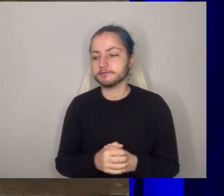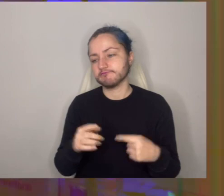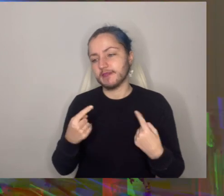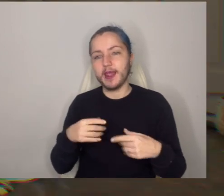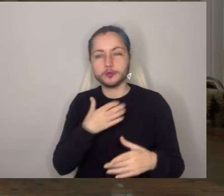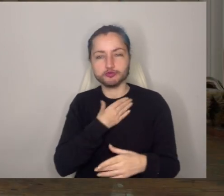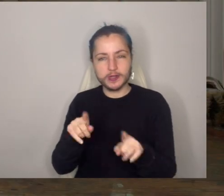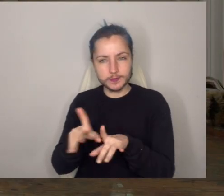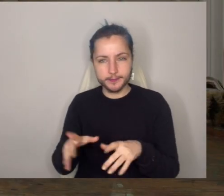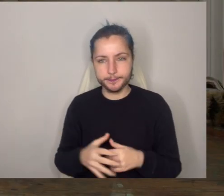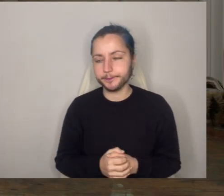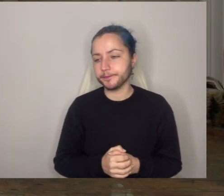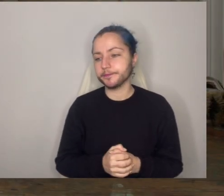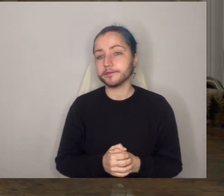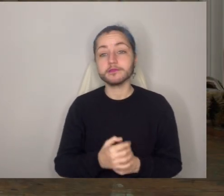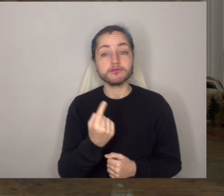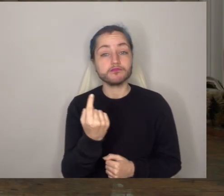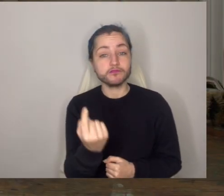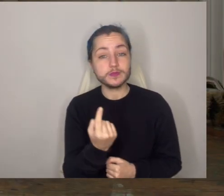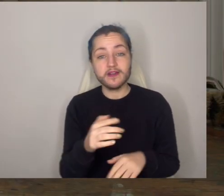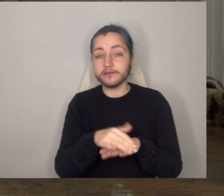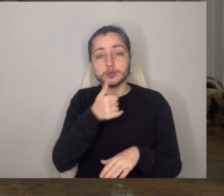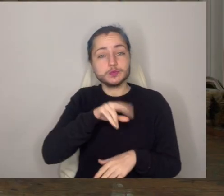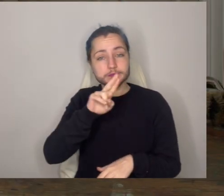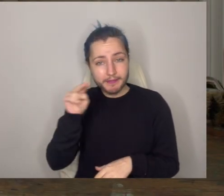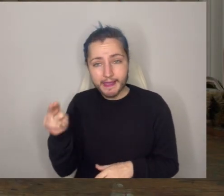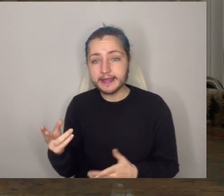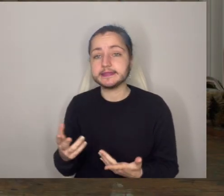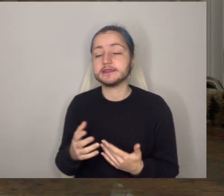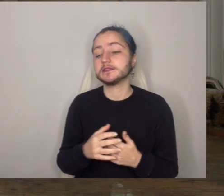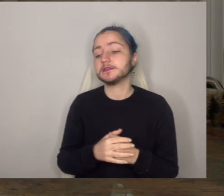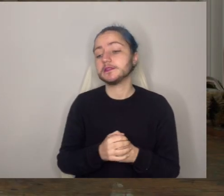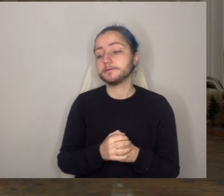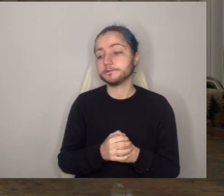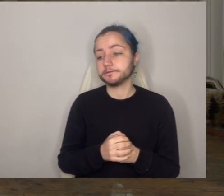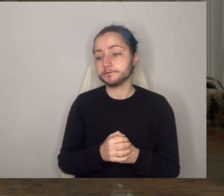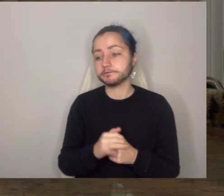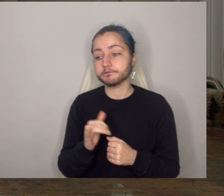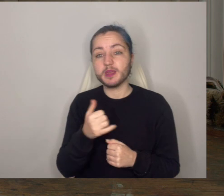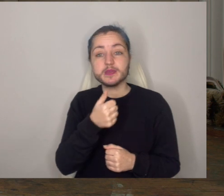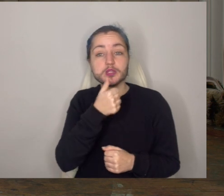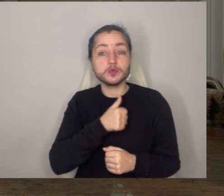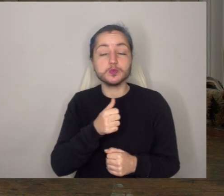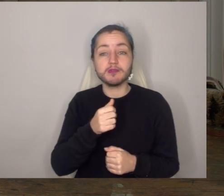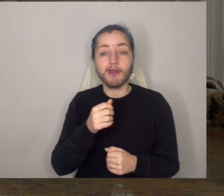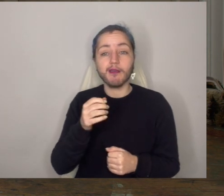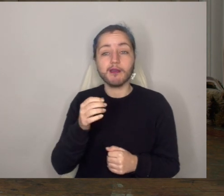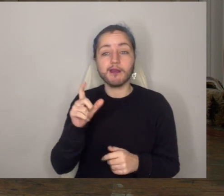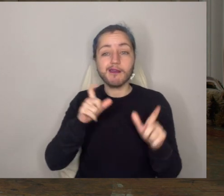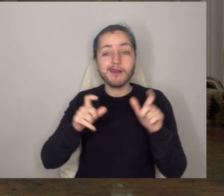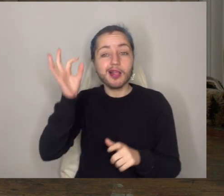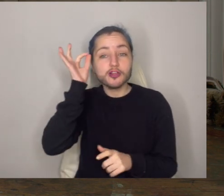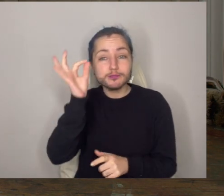fill the page with as much colour as we can without soaking